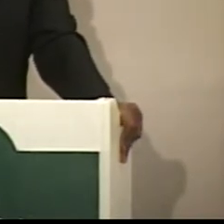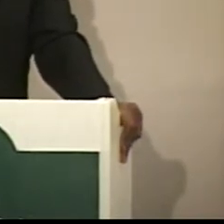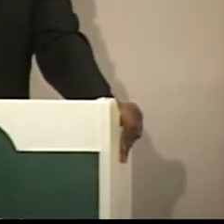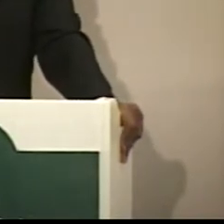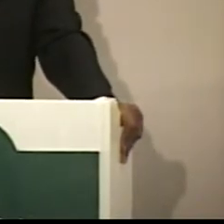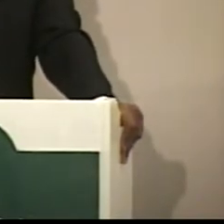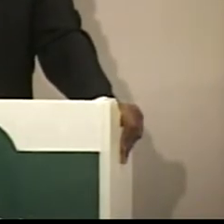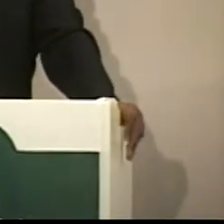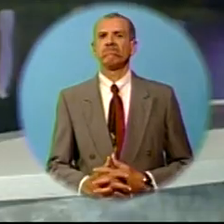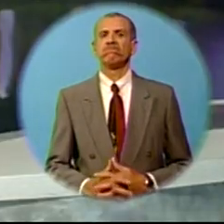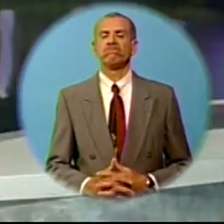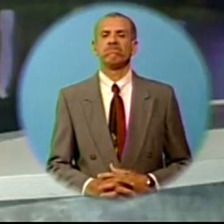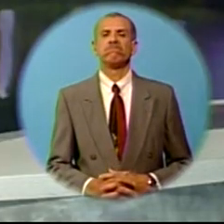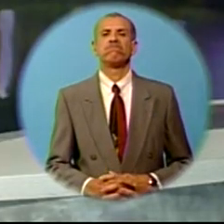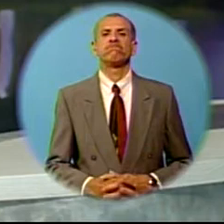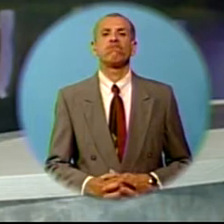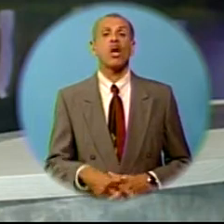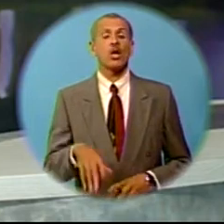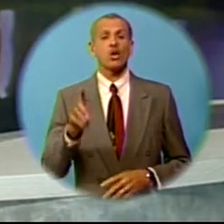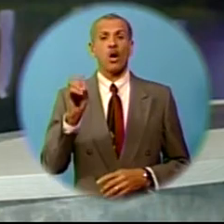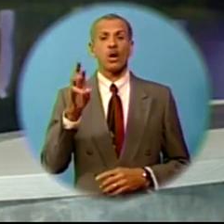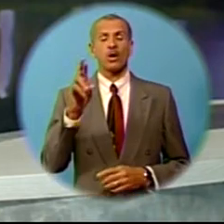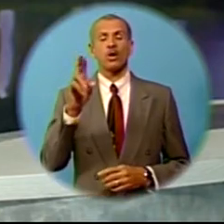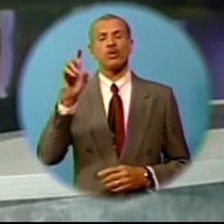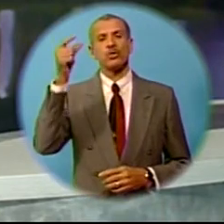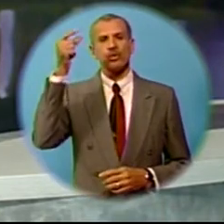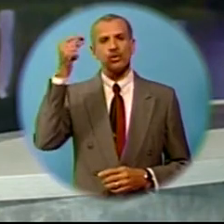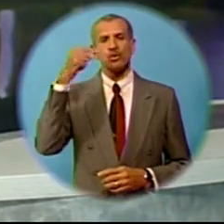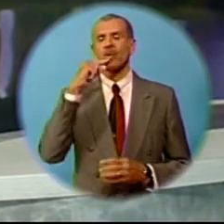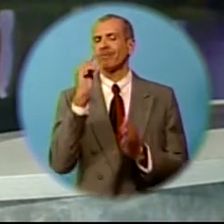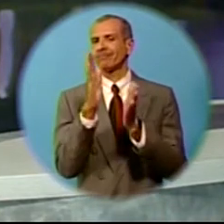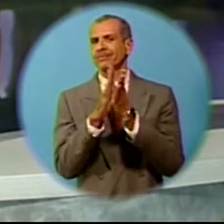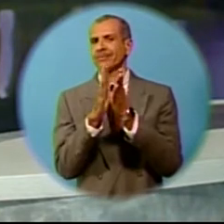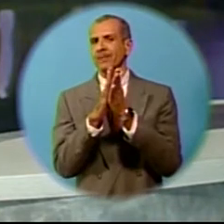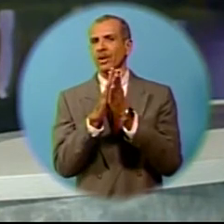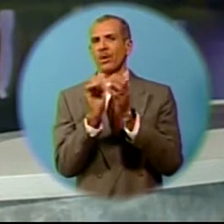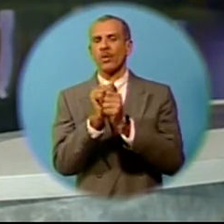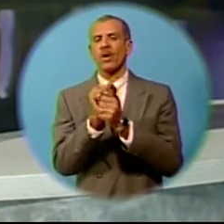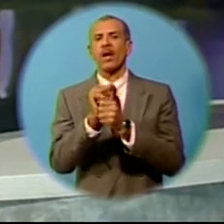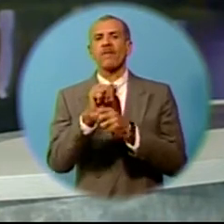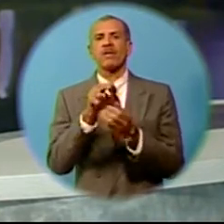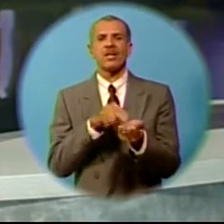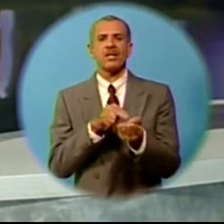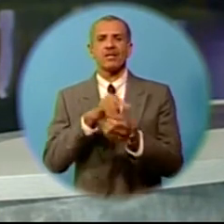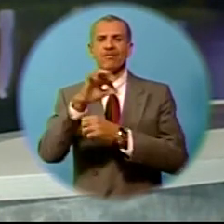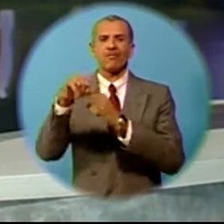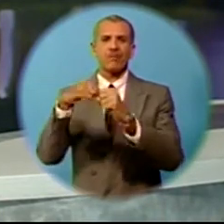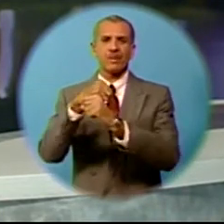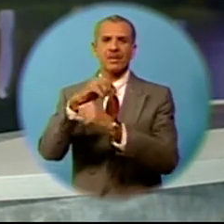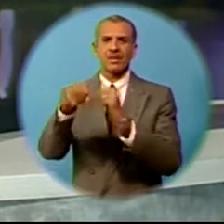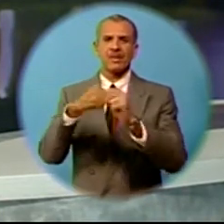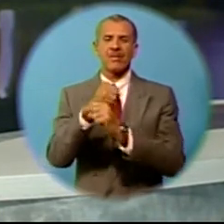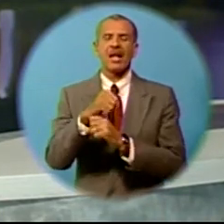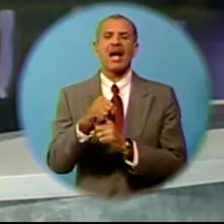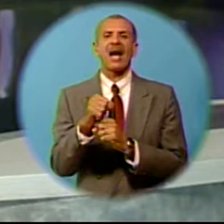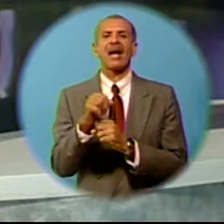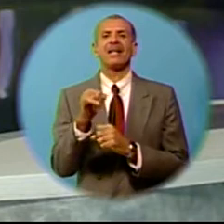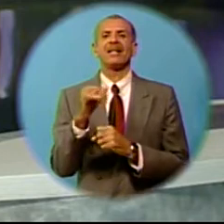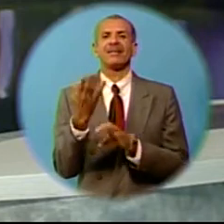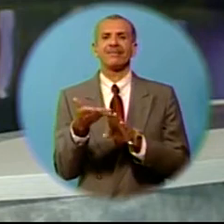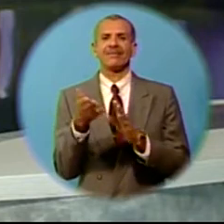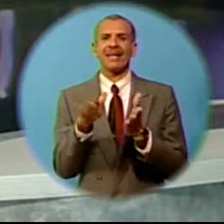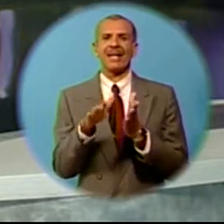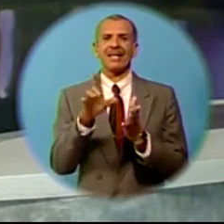or tertiary level. Dr. George has lauded the work of nurses over the years, including late icon Dame